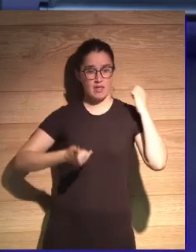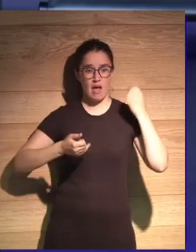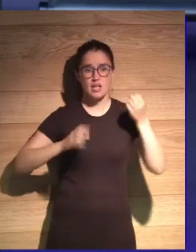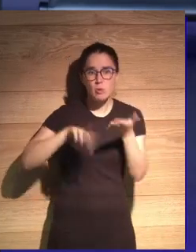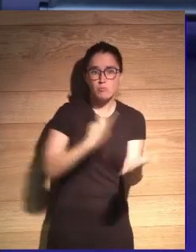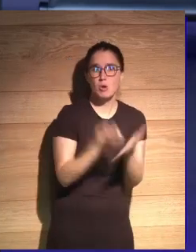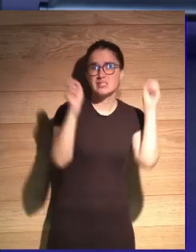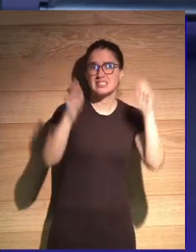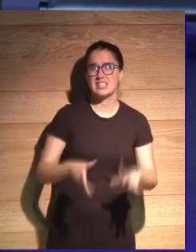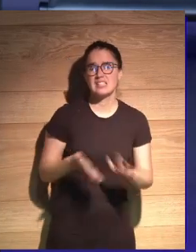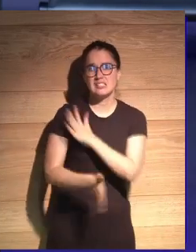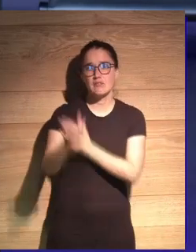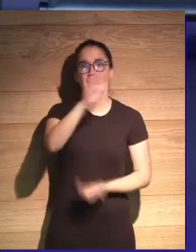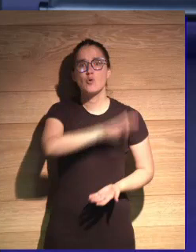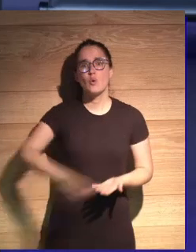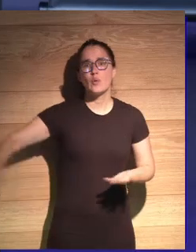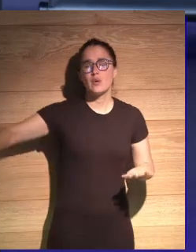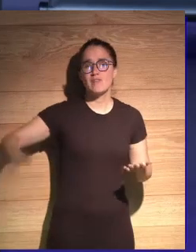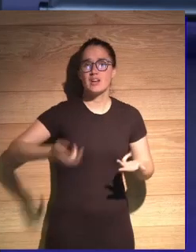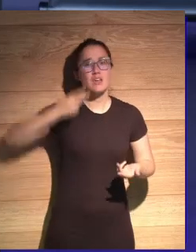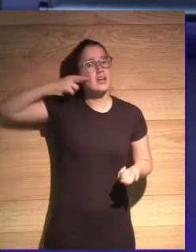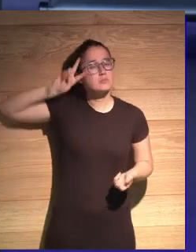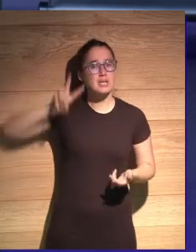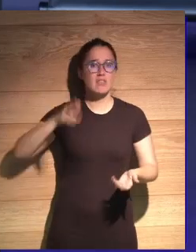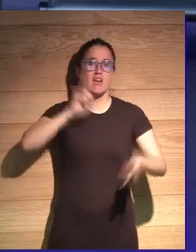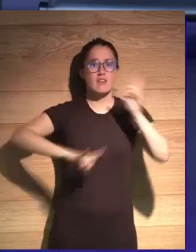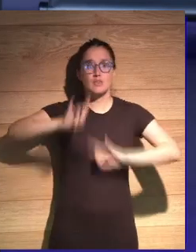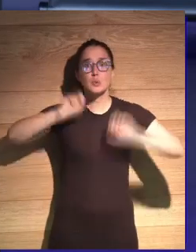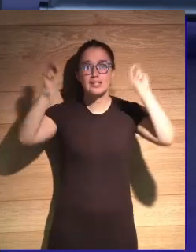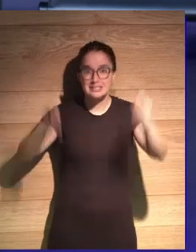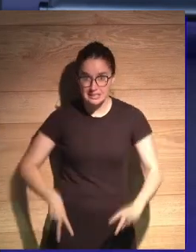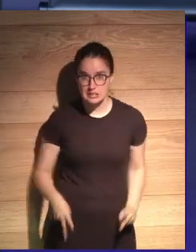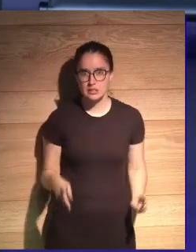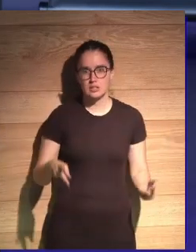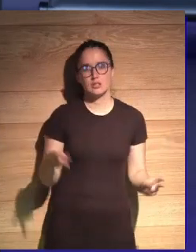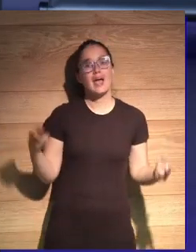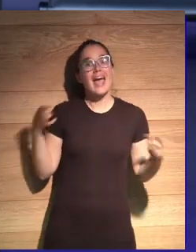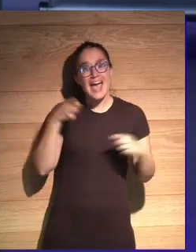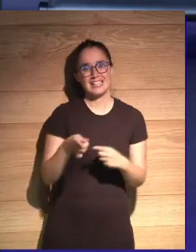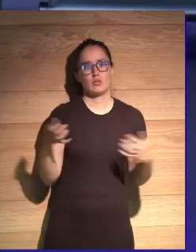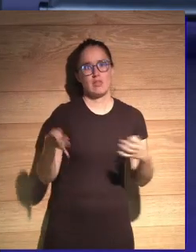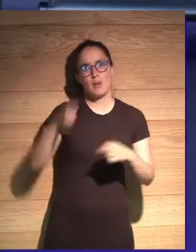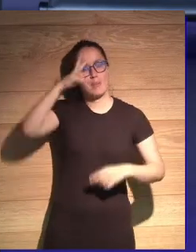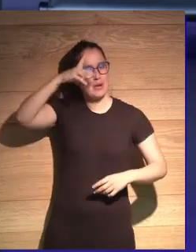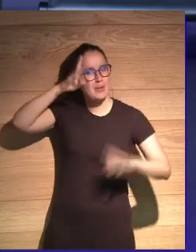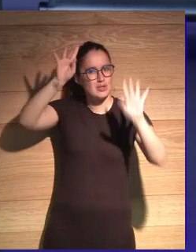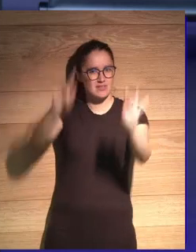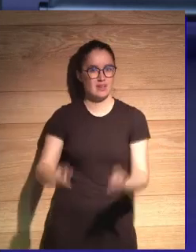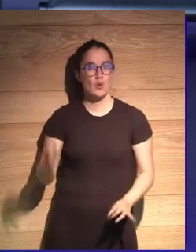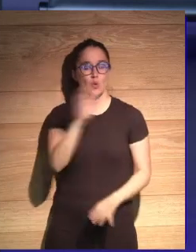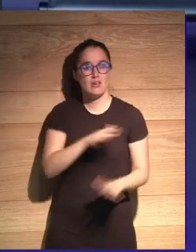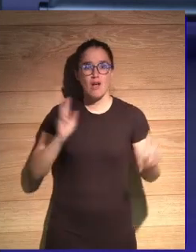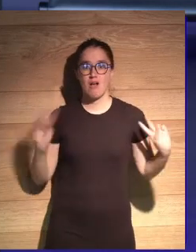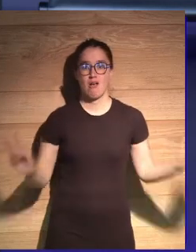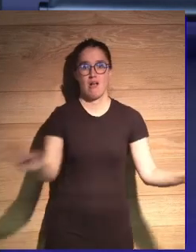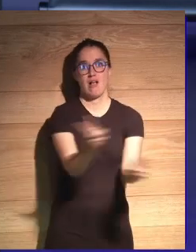grow without injuring their knees are children that have no experience of adventure, and this should worry